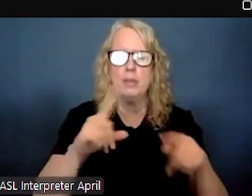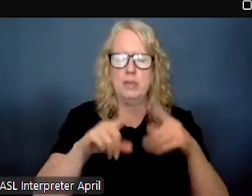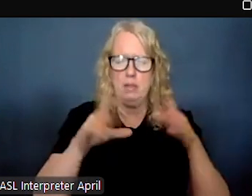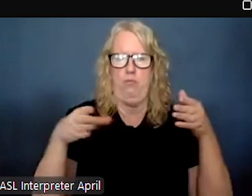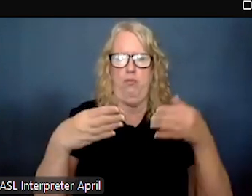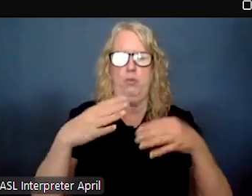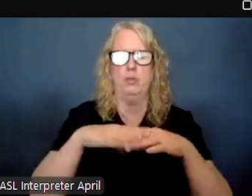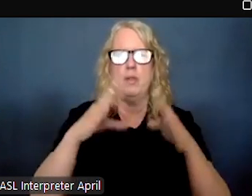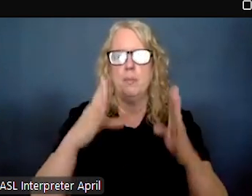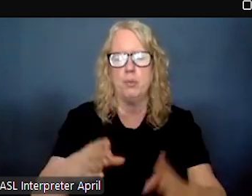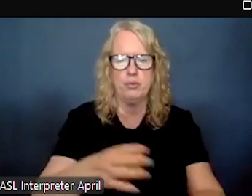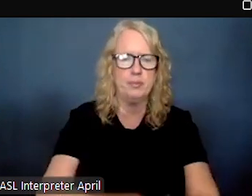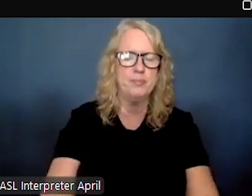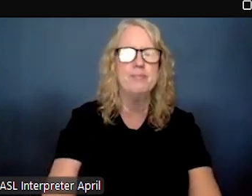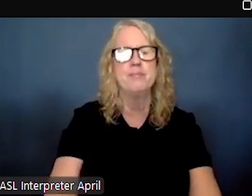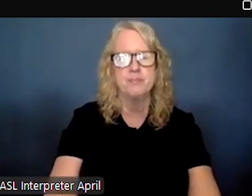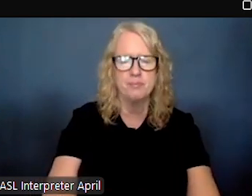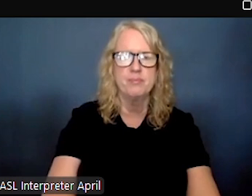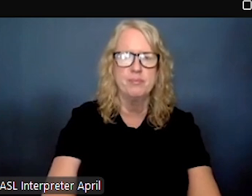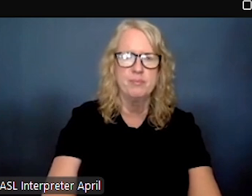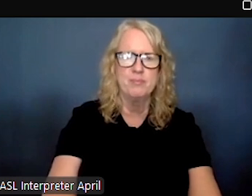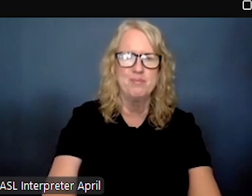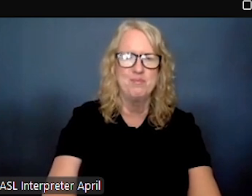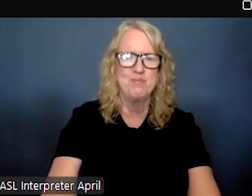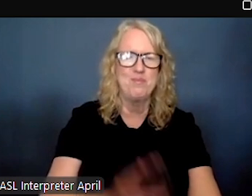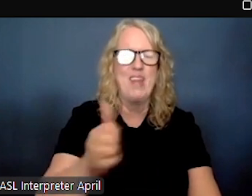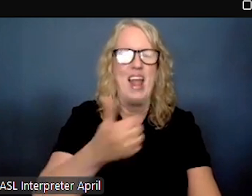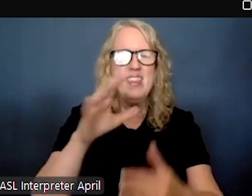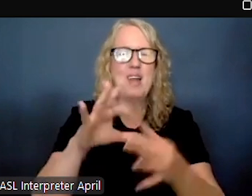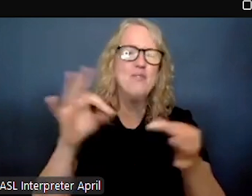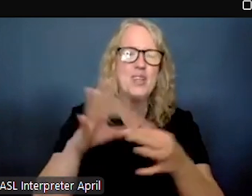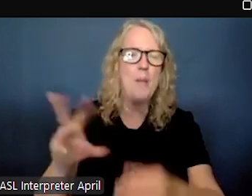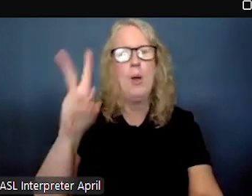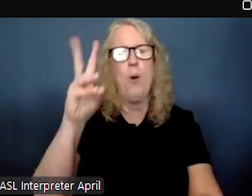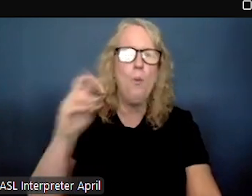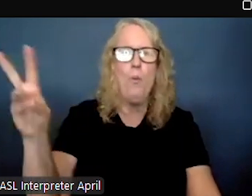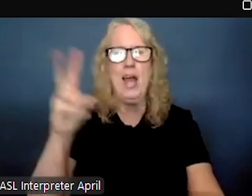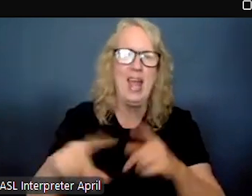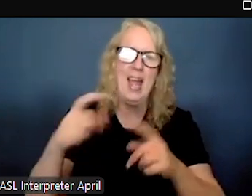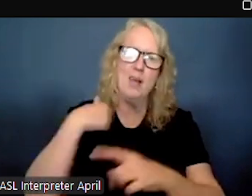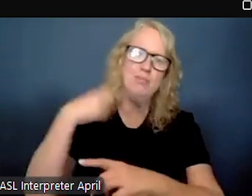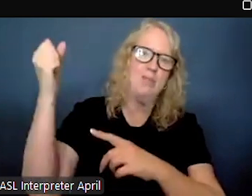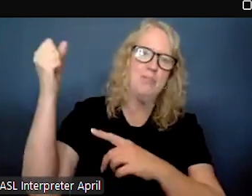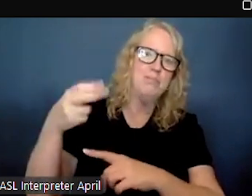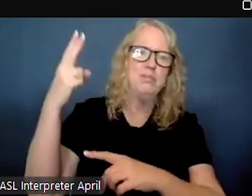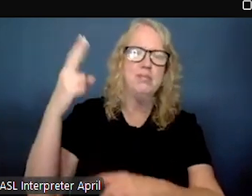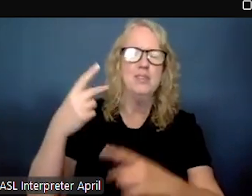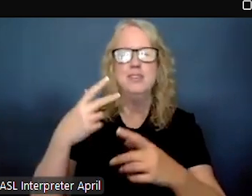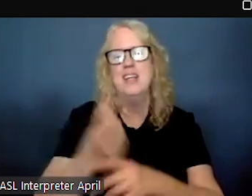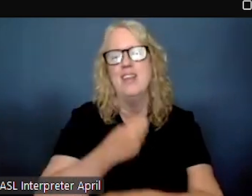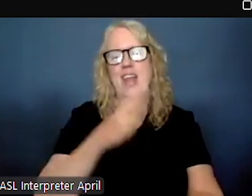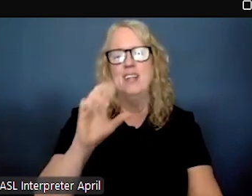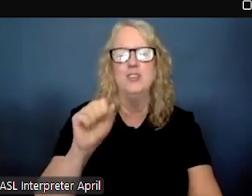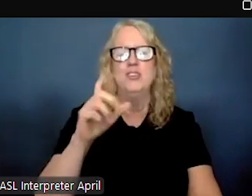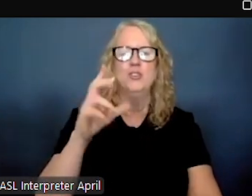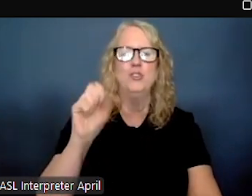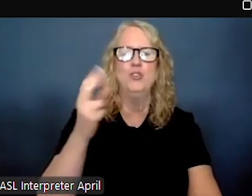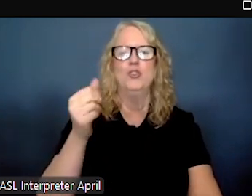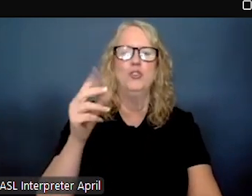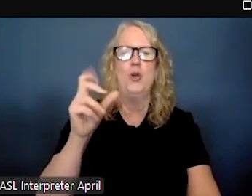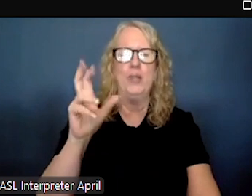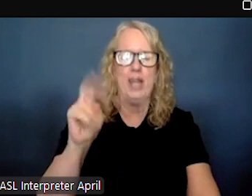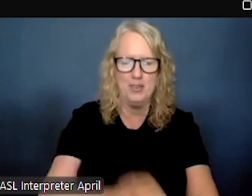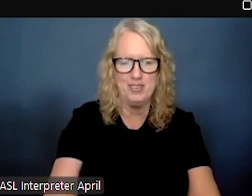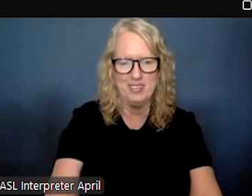centered. So yeah, I love the comment. Wow, slam that showdown. Exactly. So